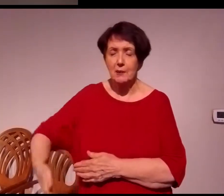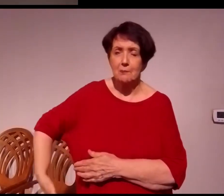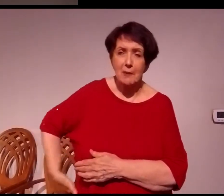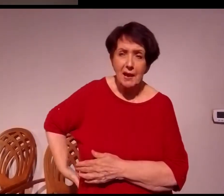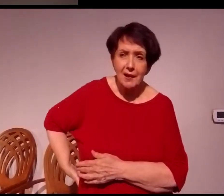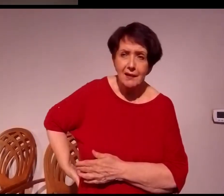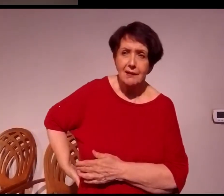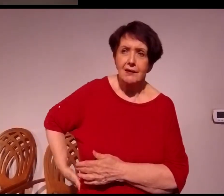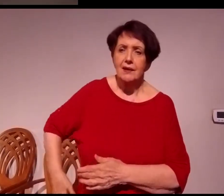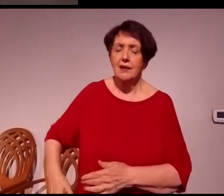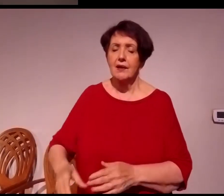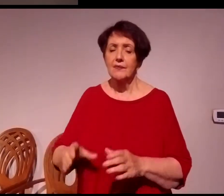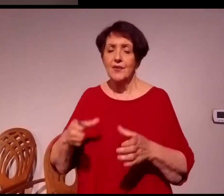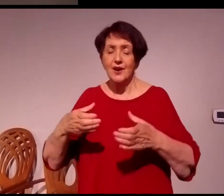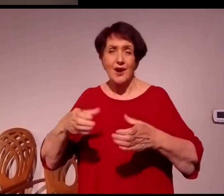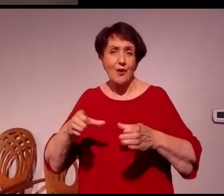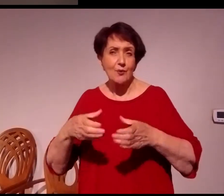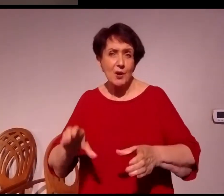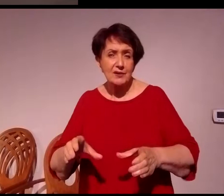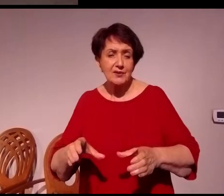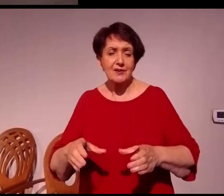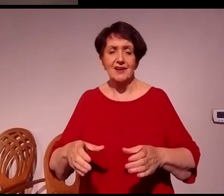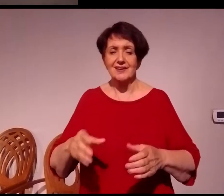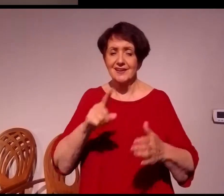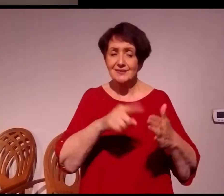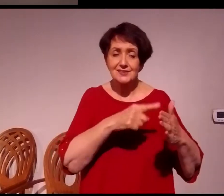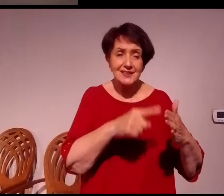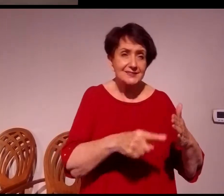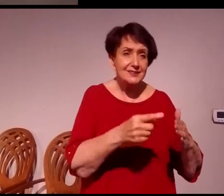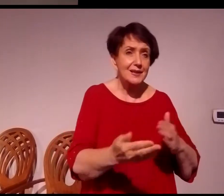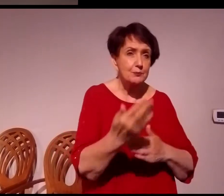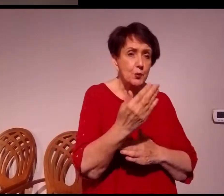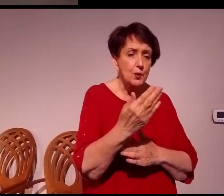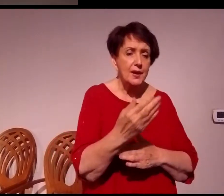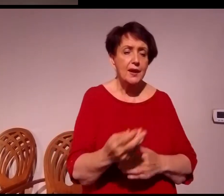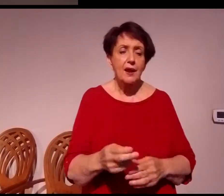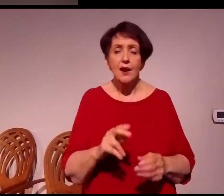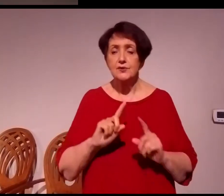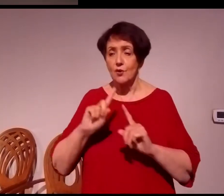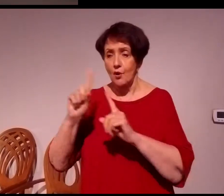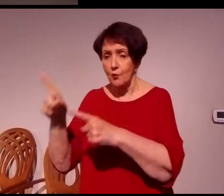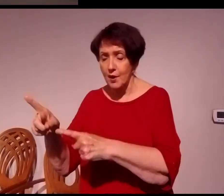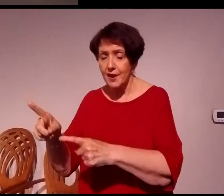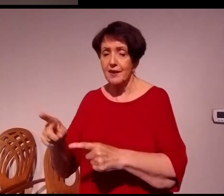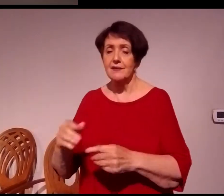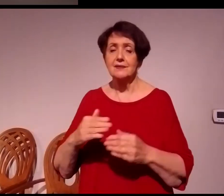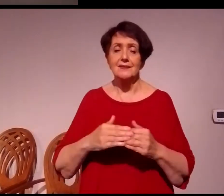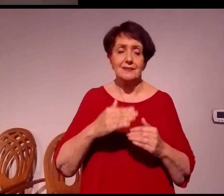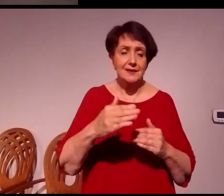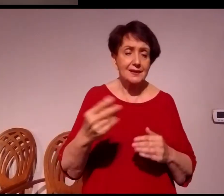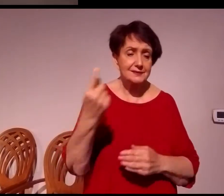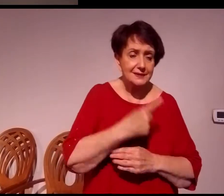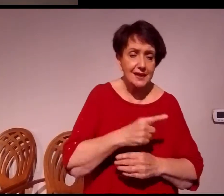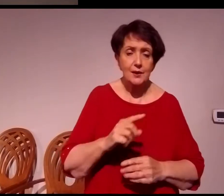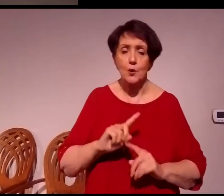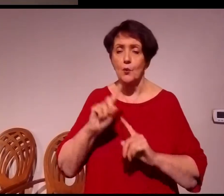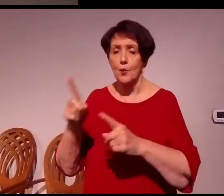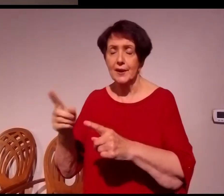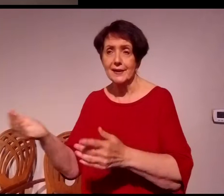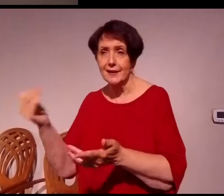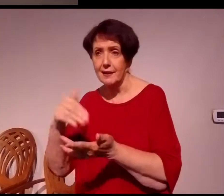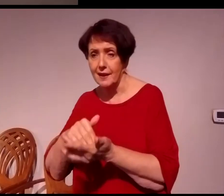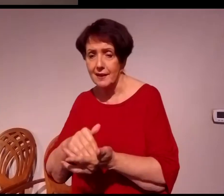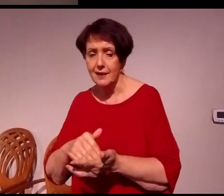a cancellation that morning. I went in the next day, I went in again. I was on ice and in